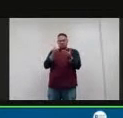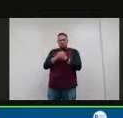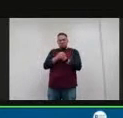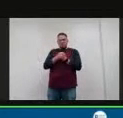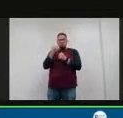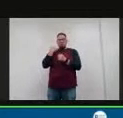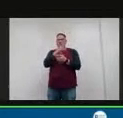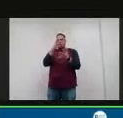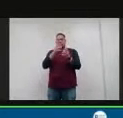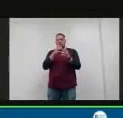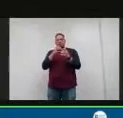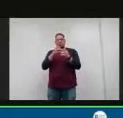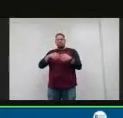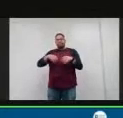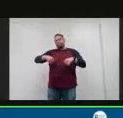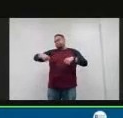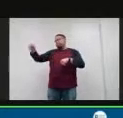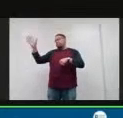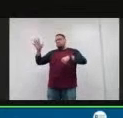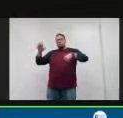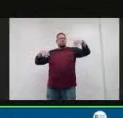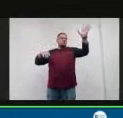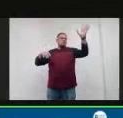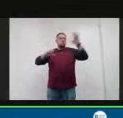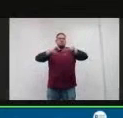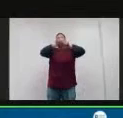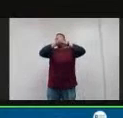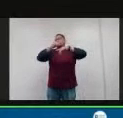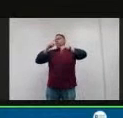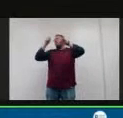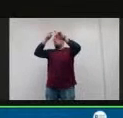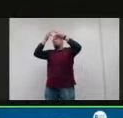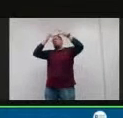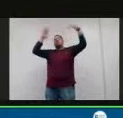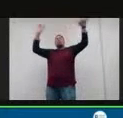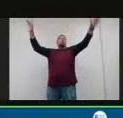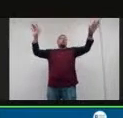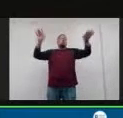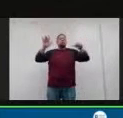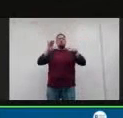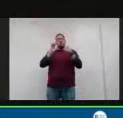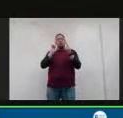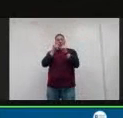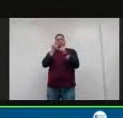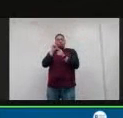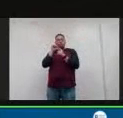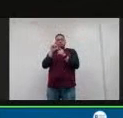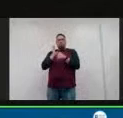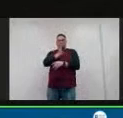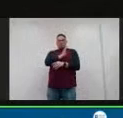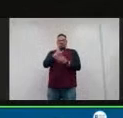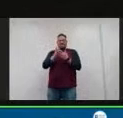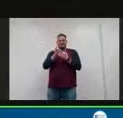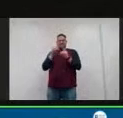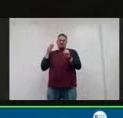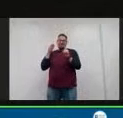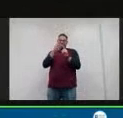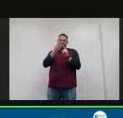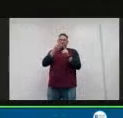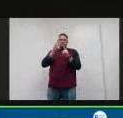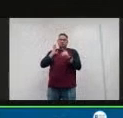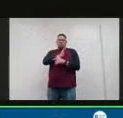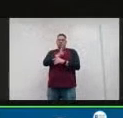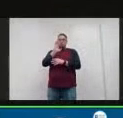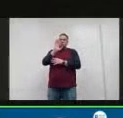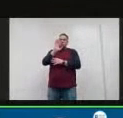to be capricious in our goal setting. The goals for the board are specific to the board, really about your practice